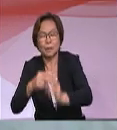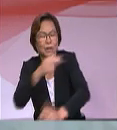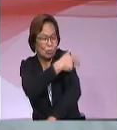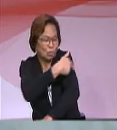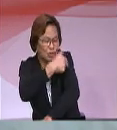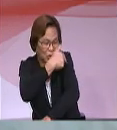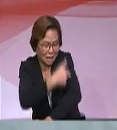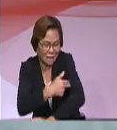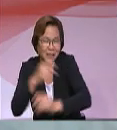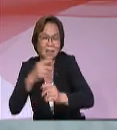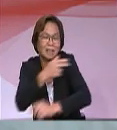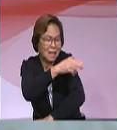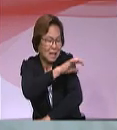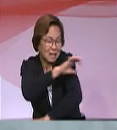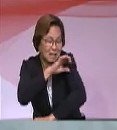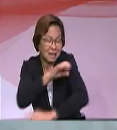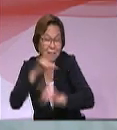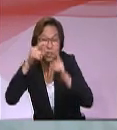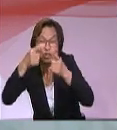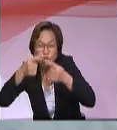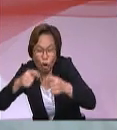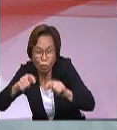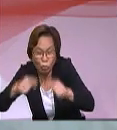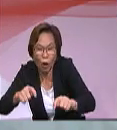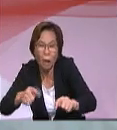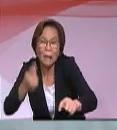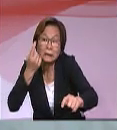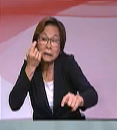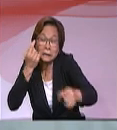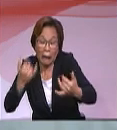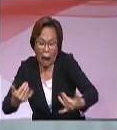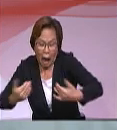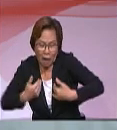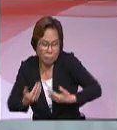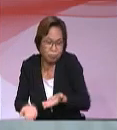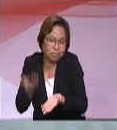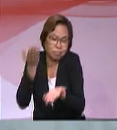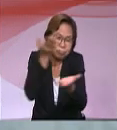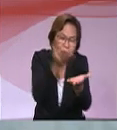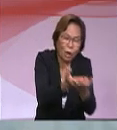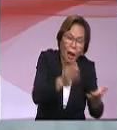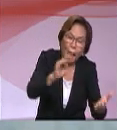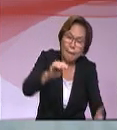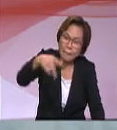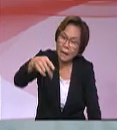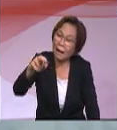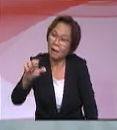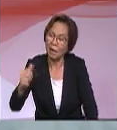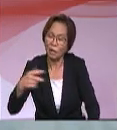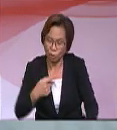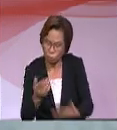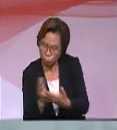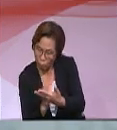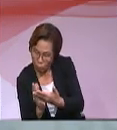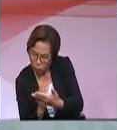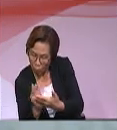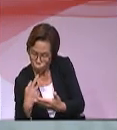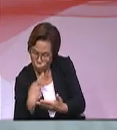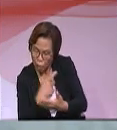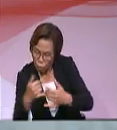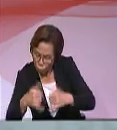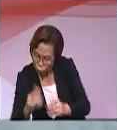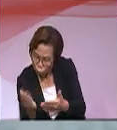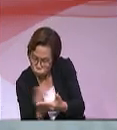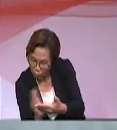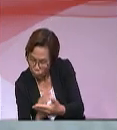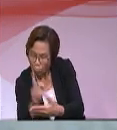trials, the latest data that they have, they continue to submit to the MPRA and we continue to review the data. So